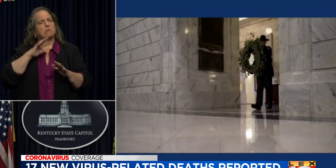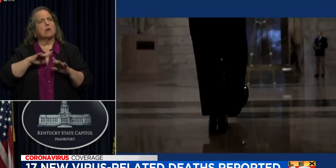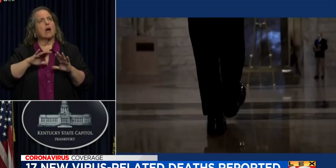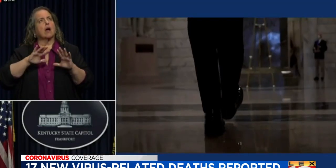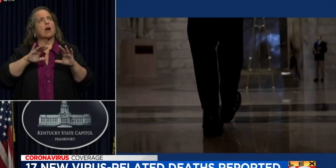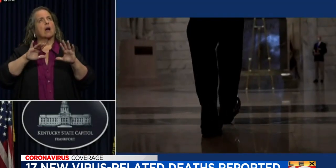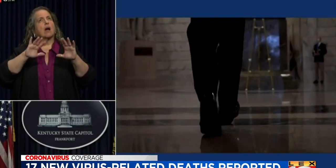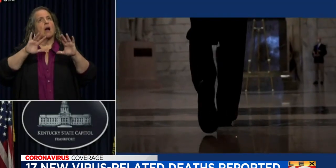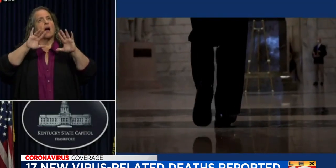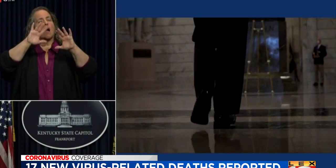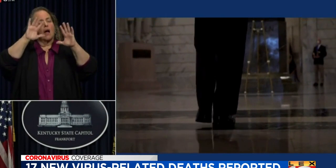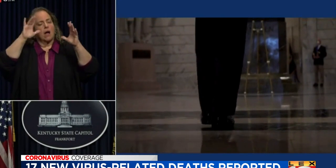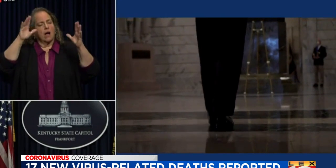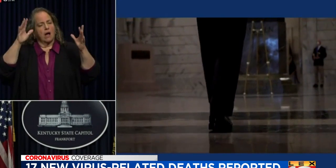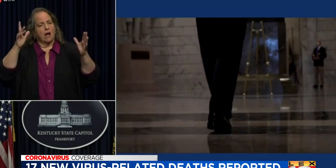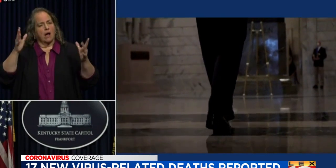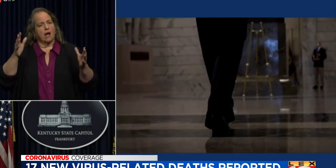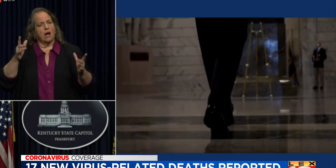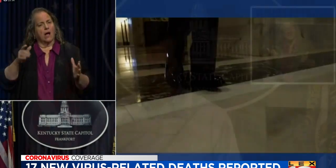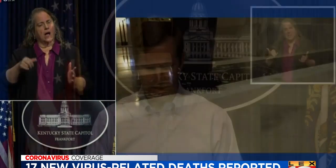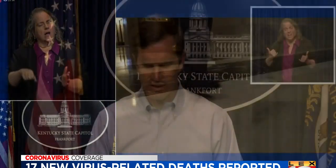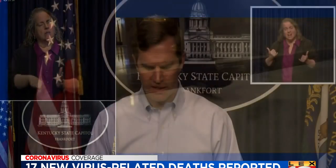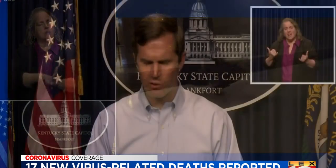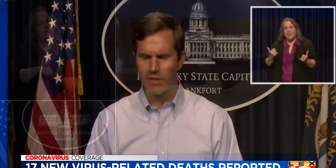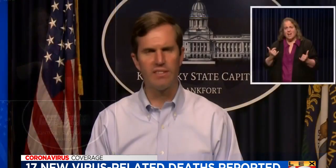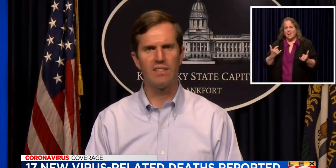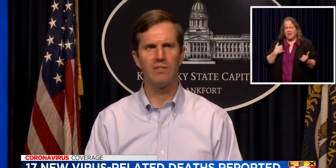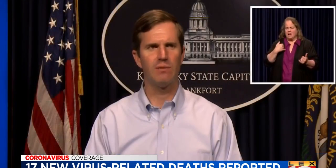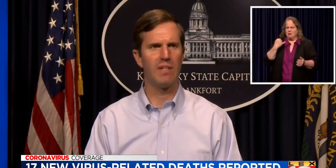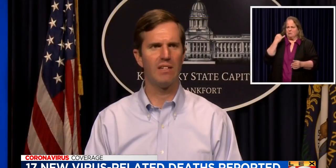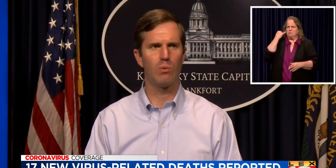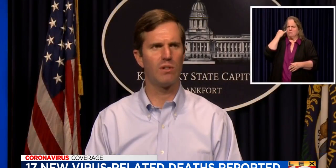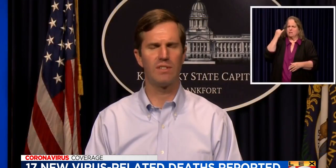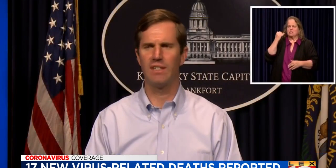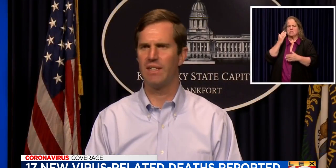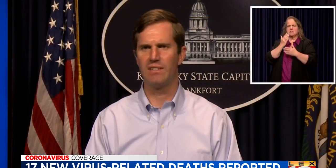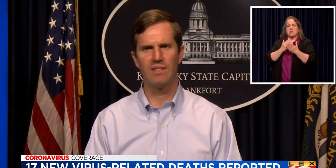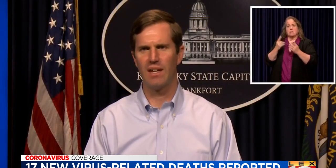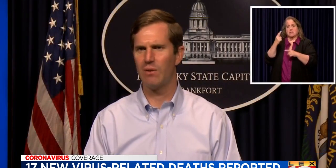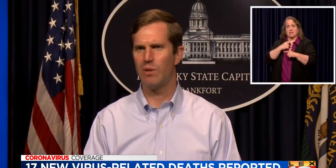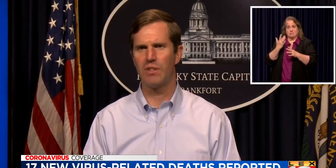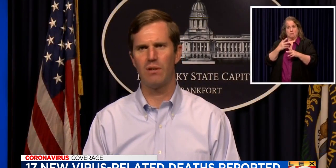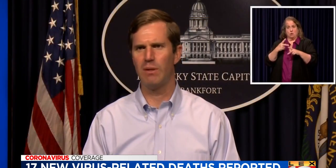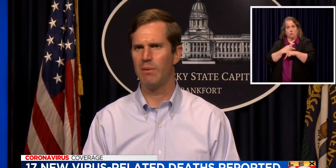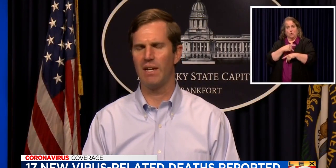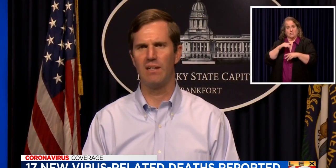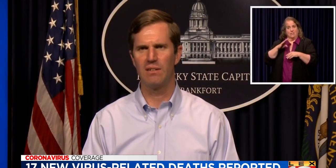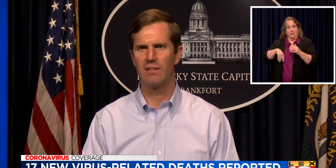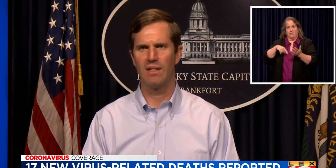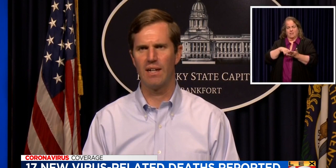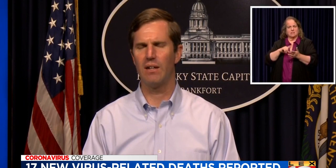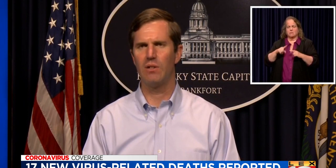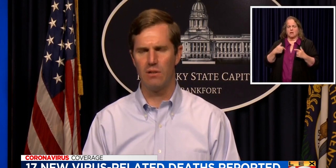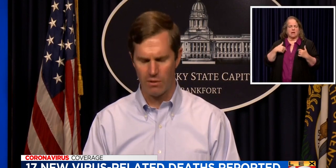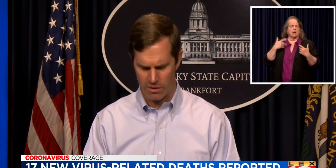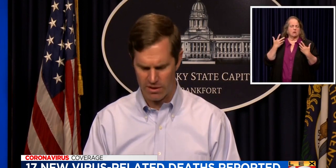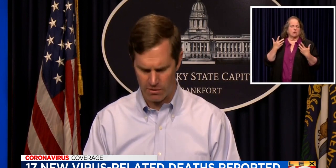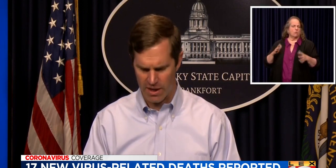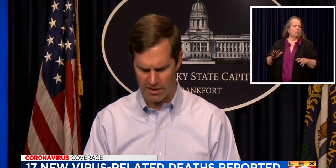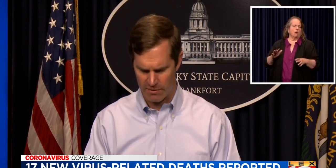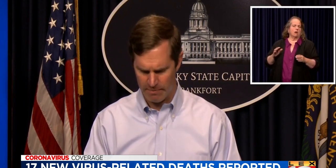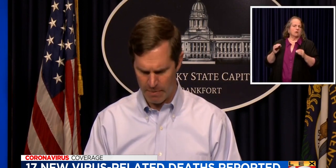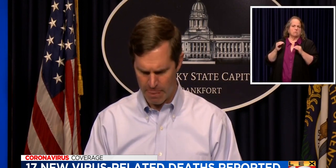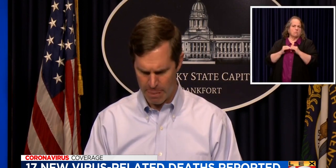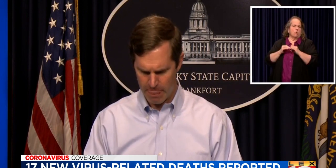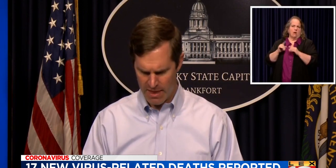a wreath-laying ceremony. While I imagine that there will be still some days worse than this, I don't want there to be many. And I know you don't want